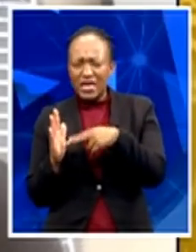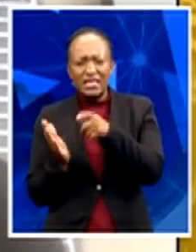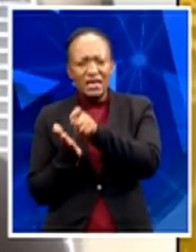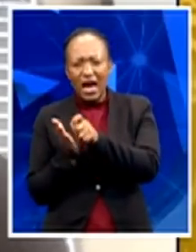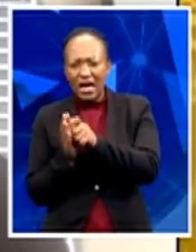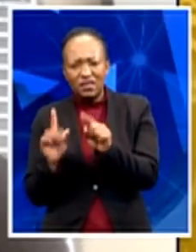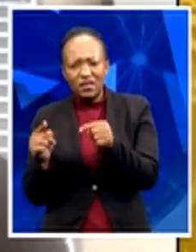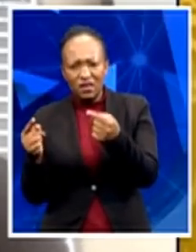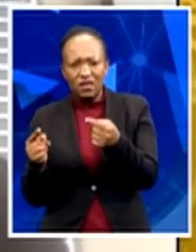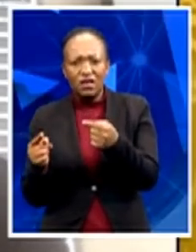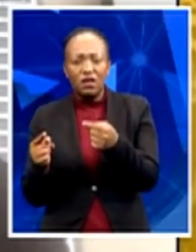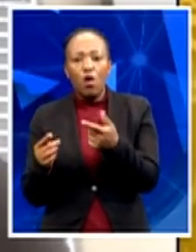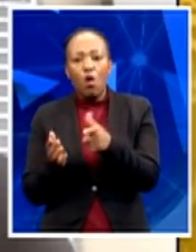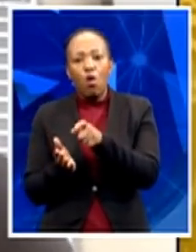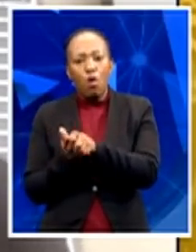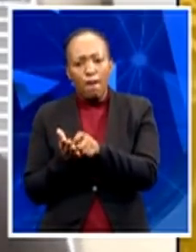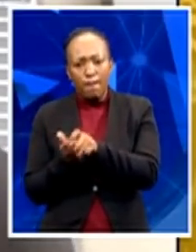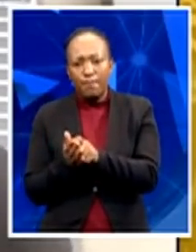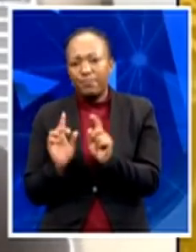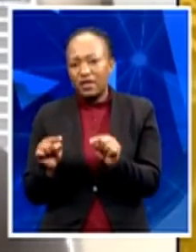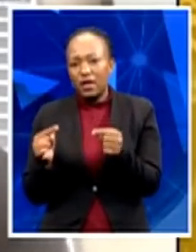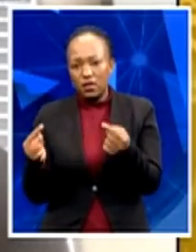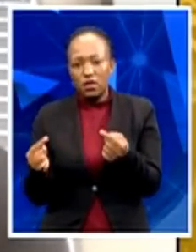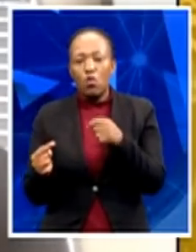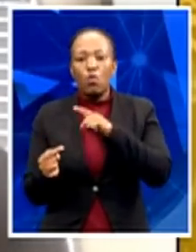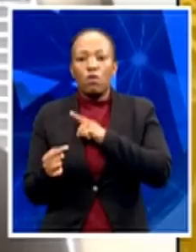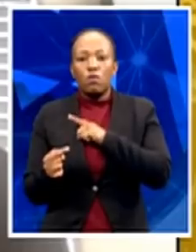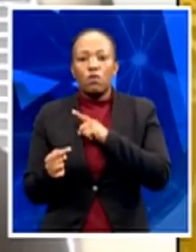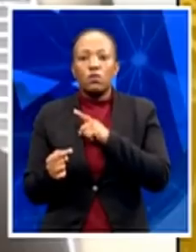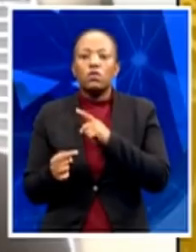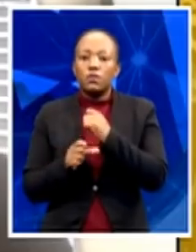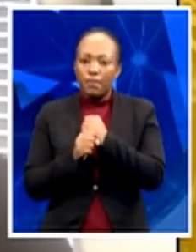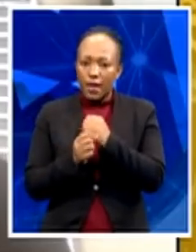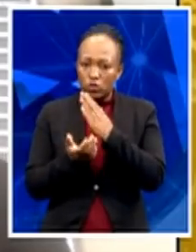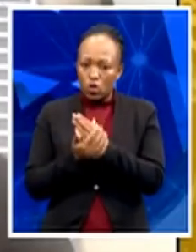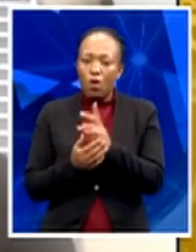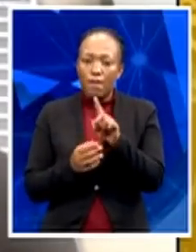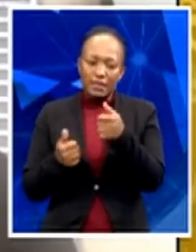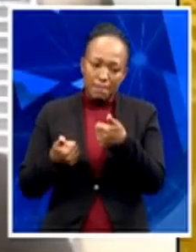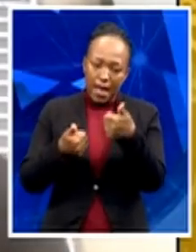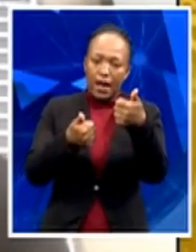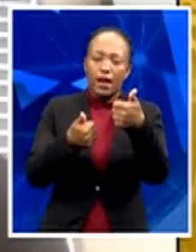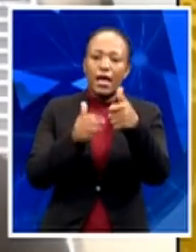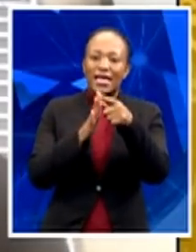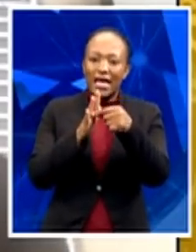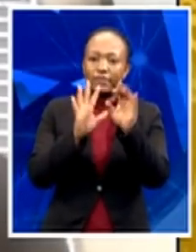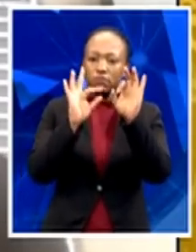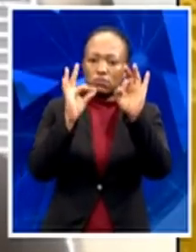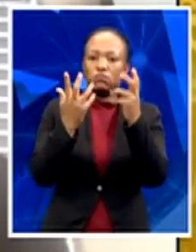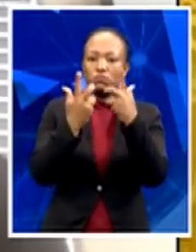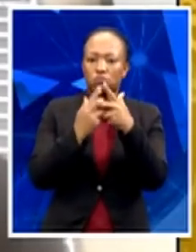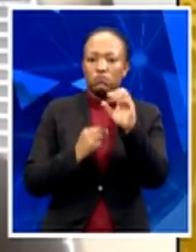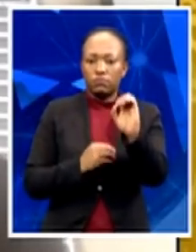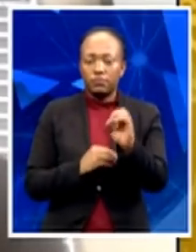specifically to be able to make sure that they go back on the right date. The other issue that we are paying attention to,